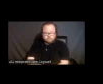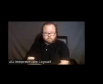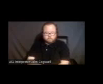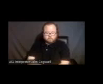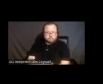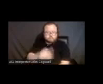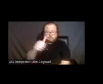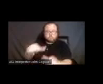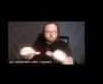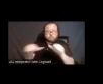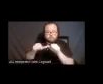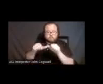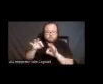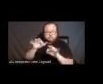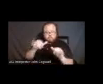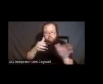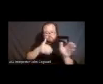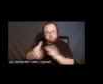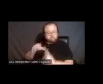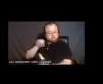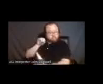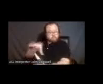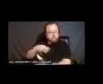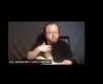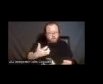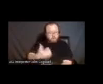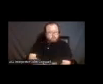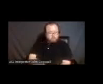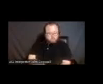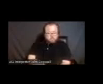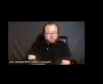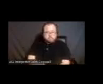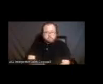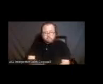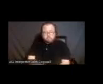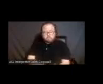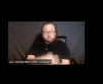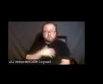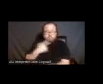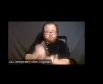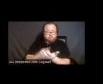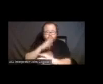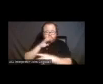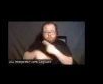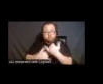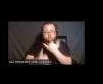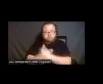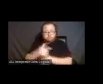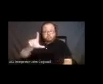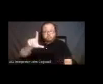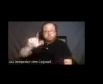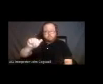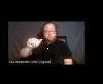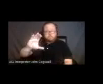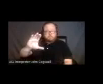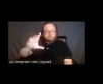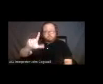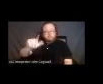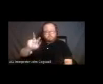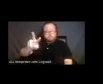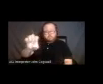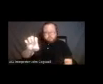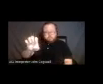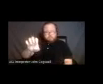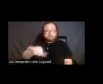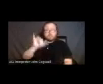Another area of this plan's highlight I'd like to talk to you about today is called La Clave. La Clave